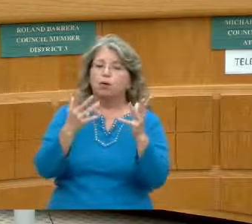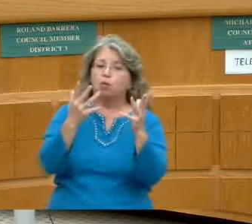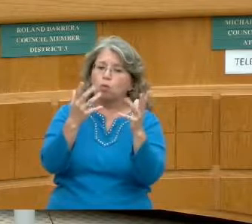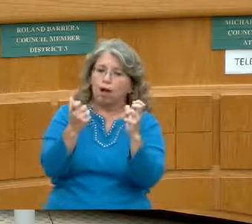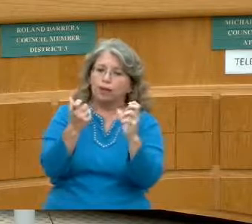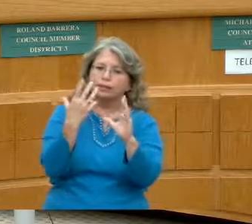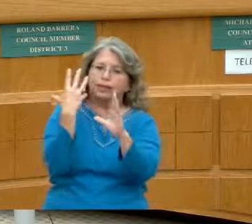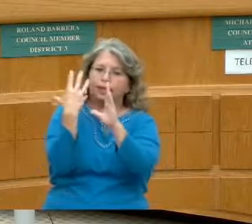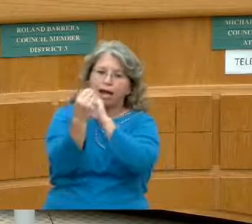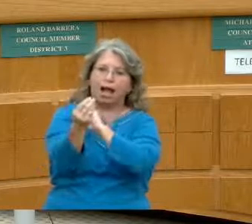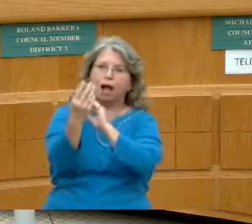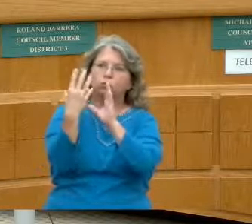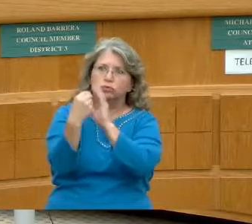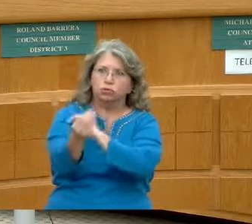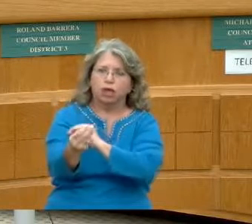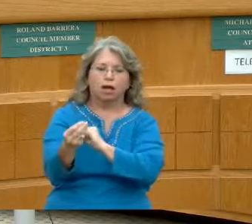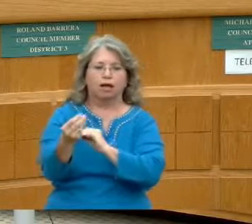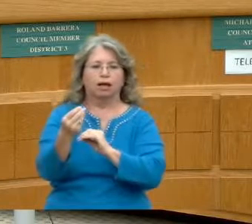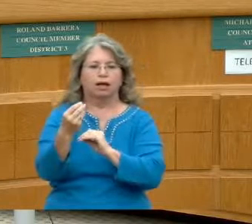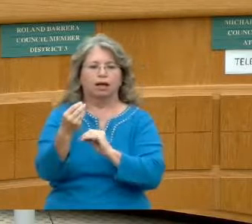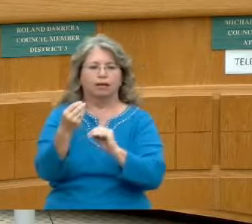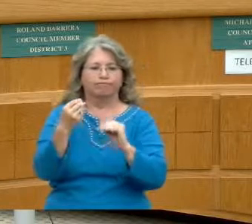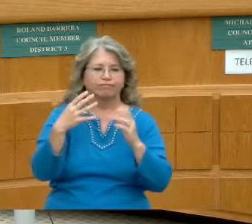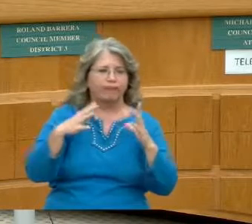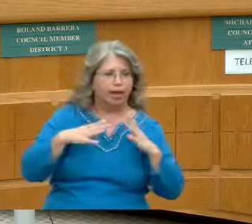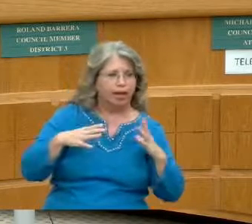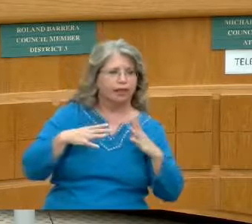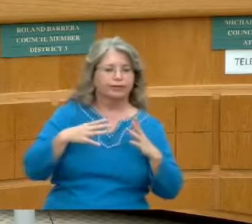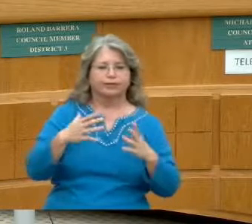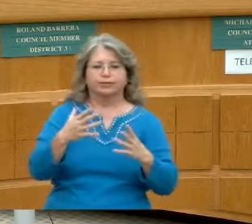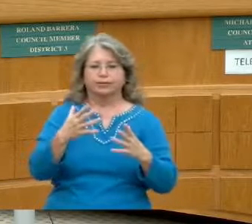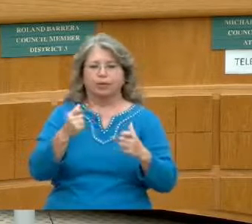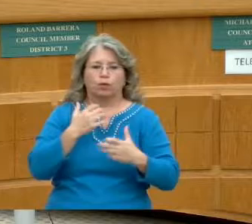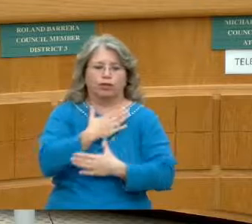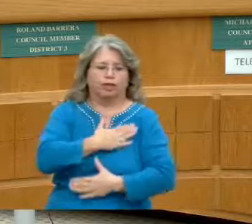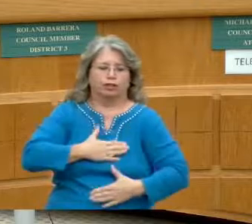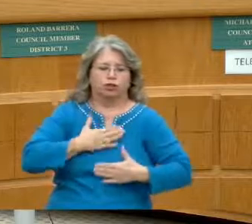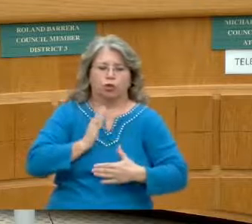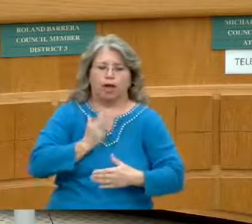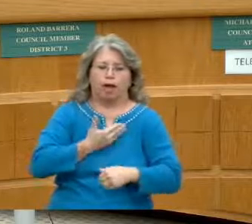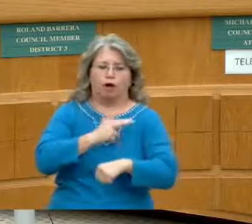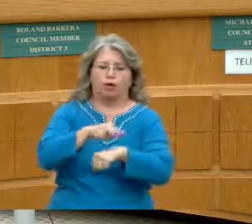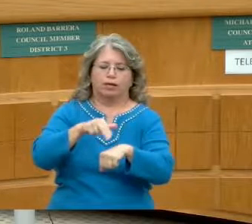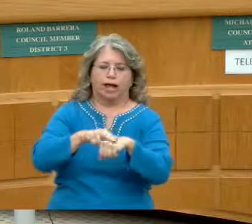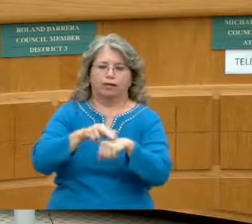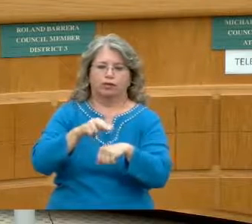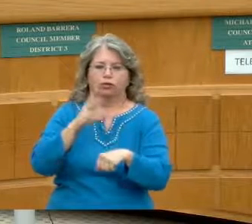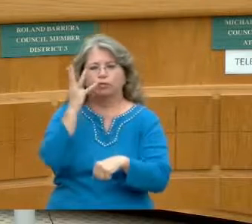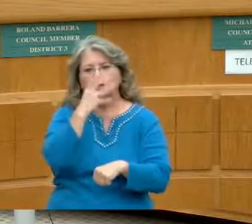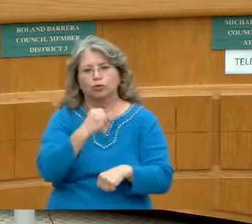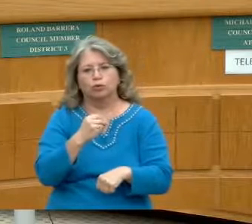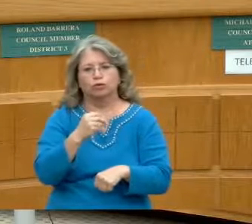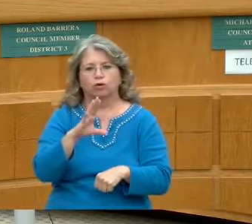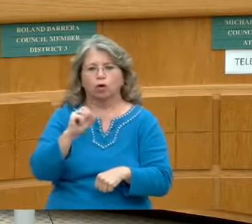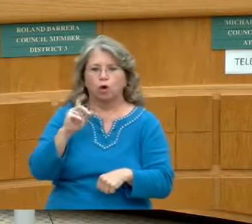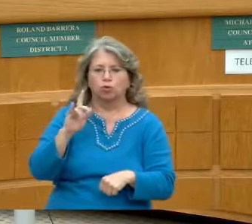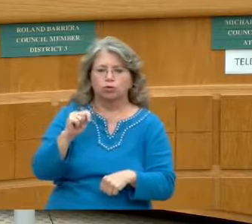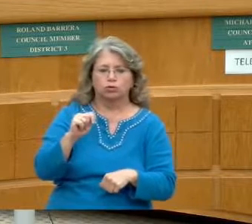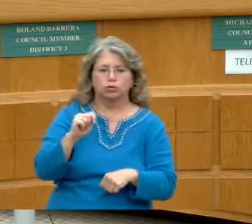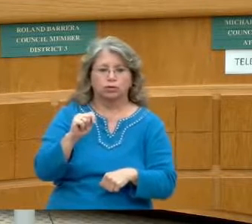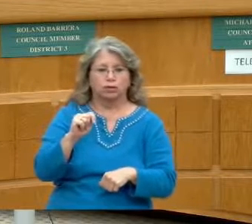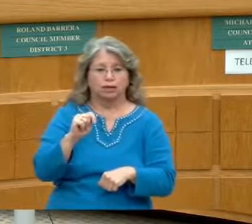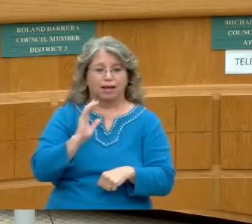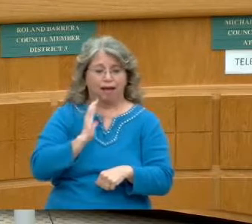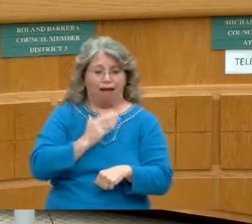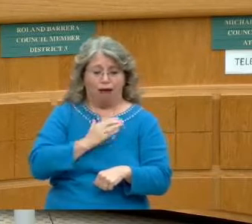get outside. They want to enjoy the natural beauty that is our coast. And Nueces County is going to be